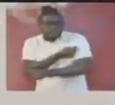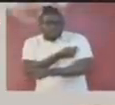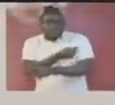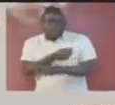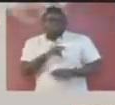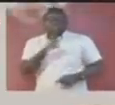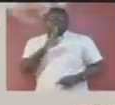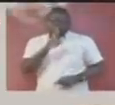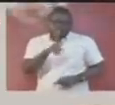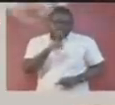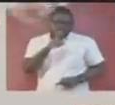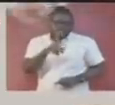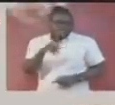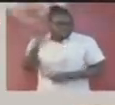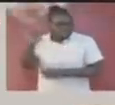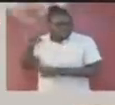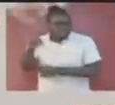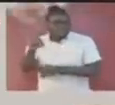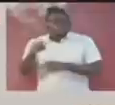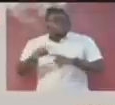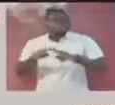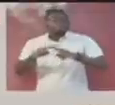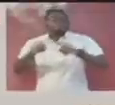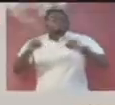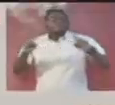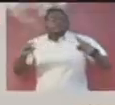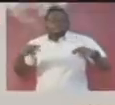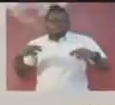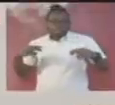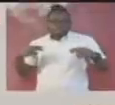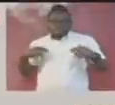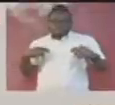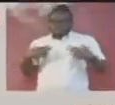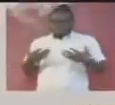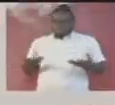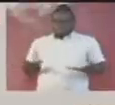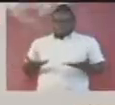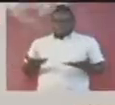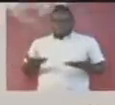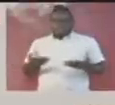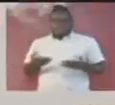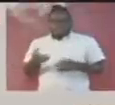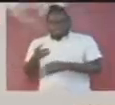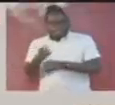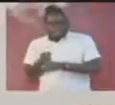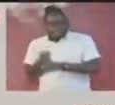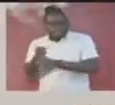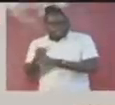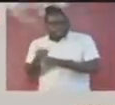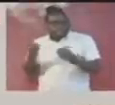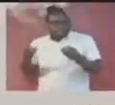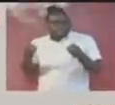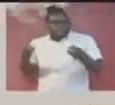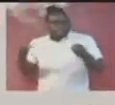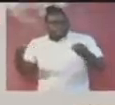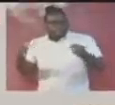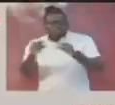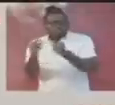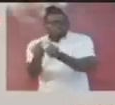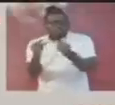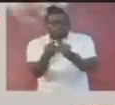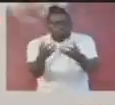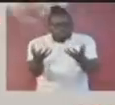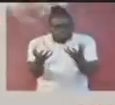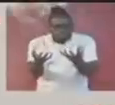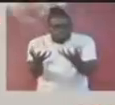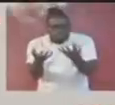of requests I am getting from individuals and organizations to be vaccinated. So it's two